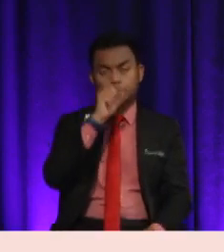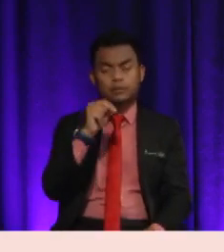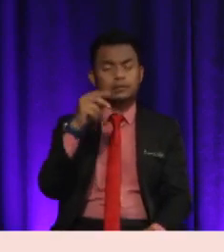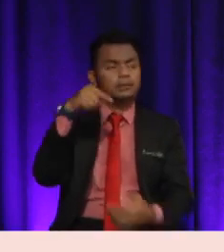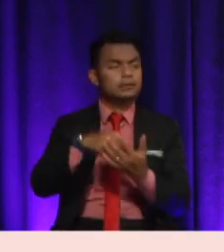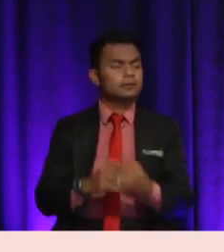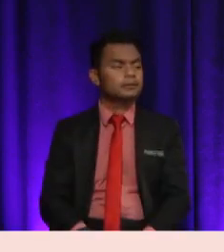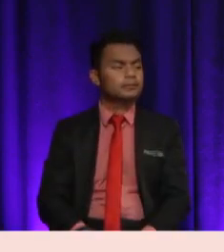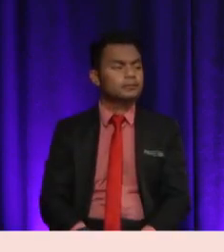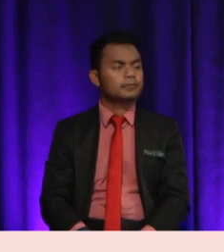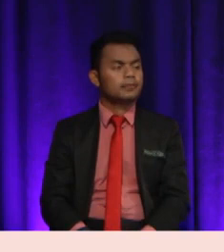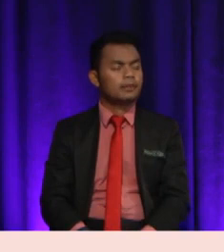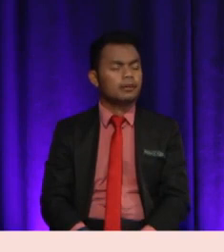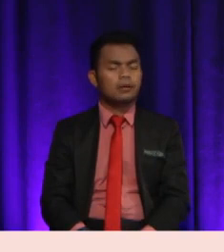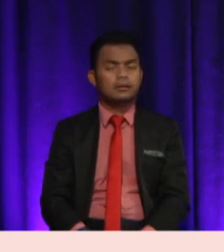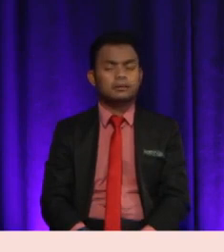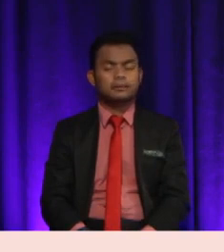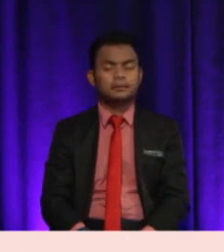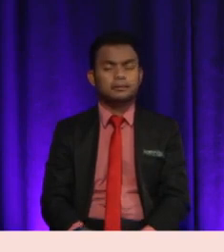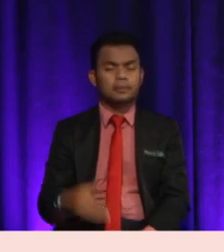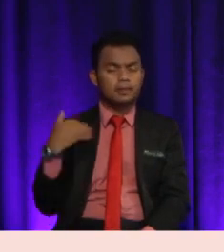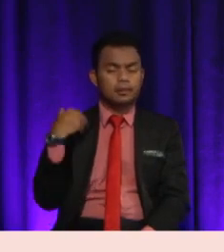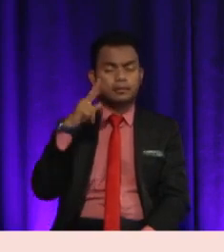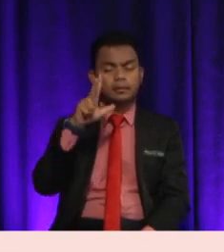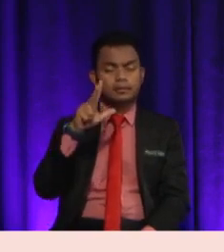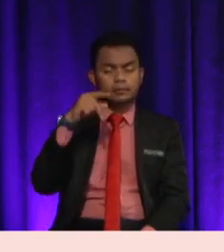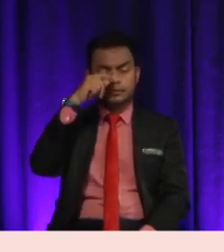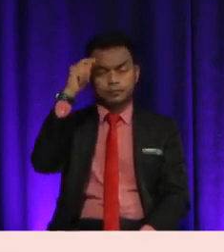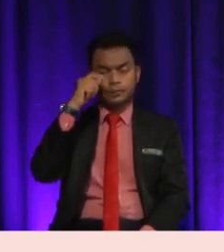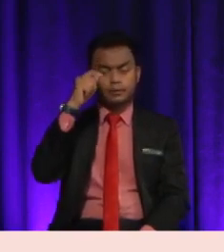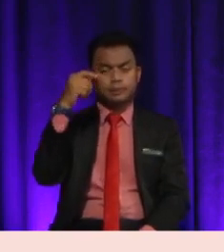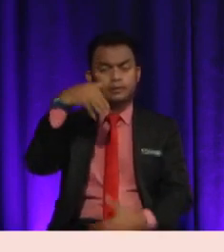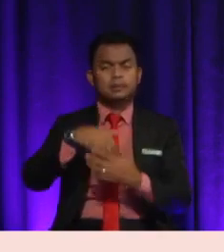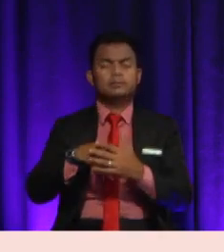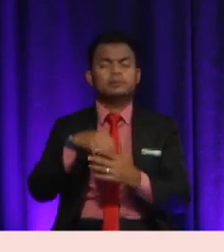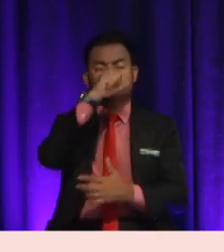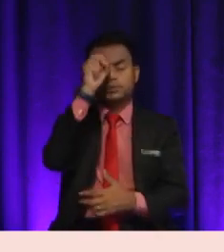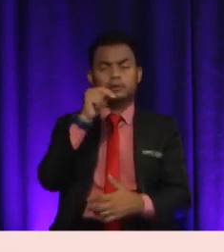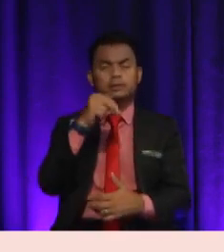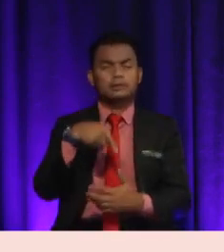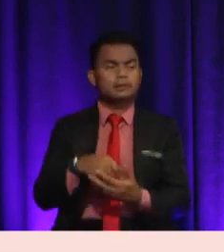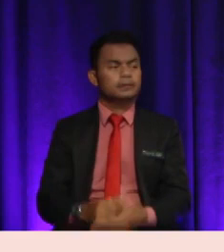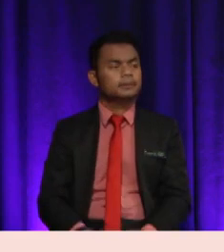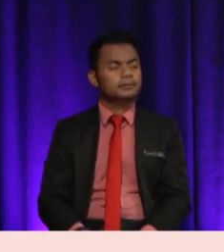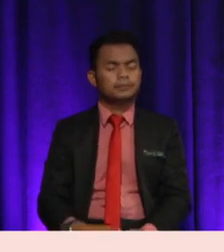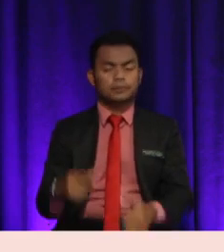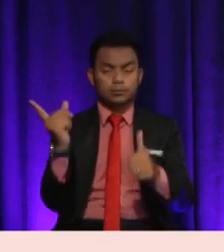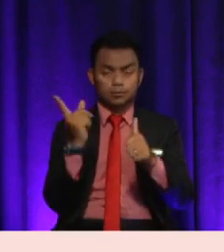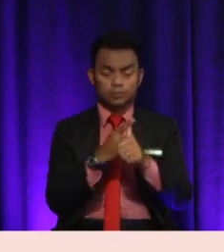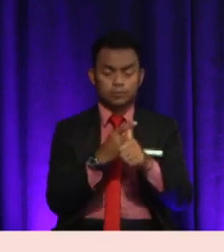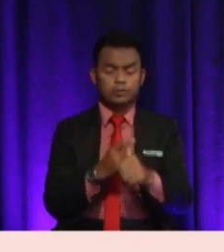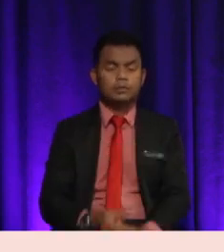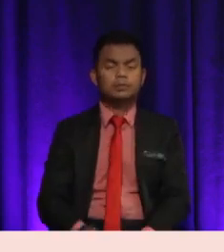So there are 3 points for this question. That is, for the first point is she bought a small